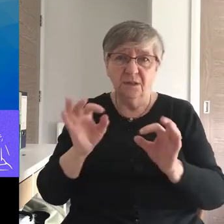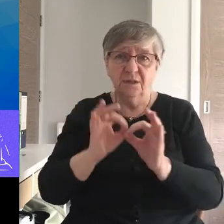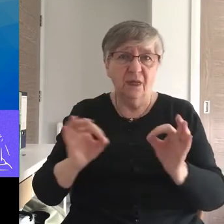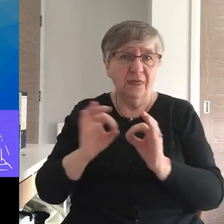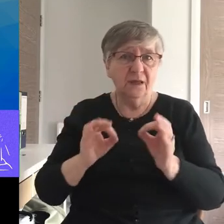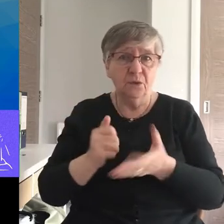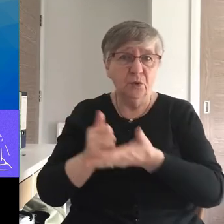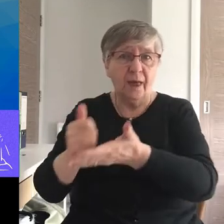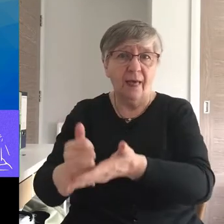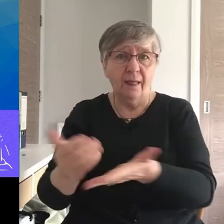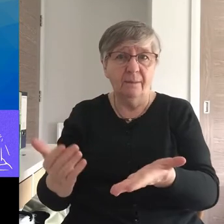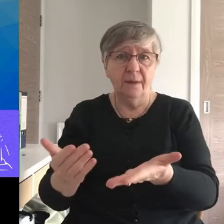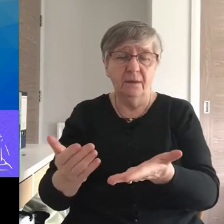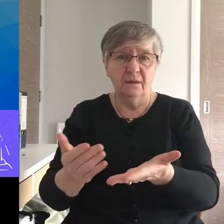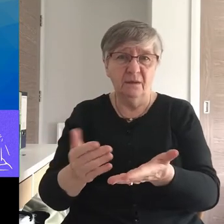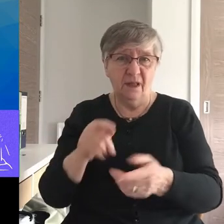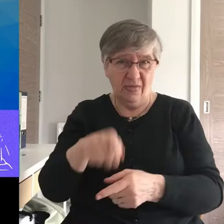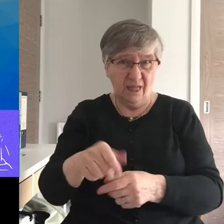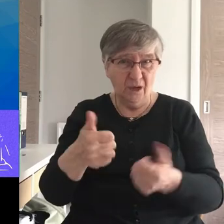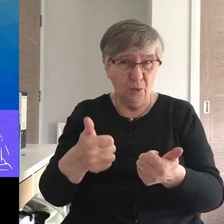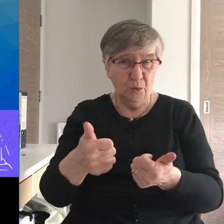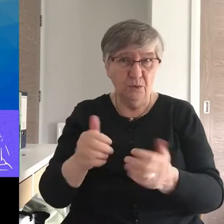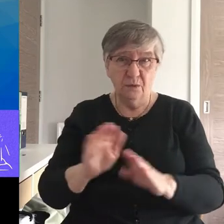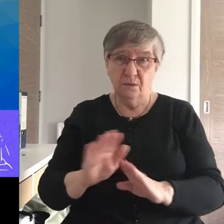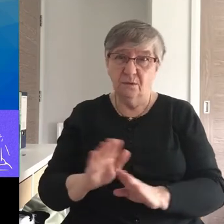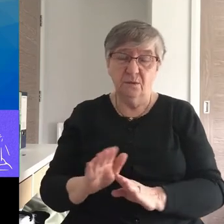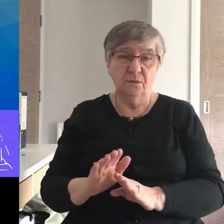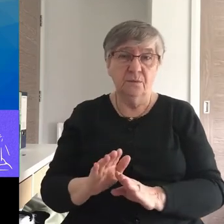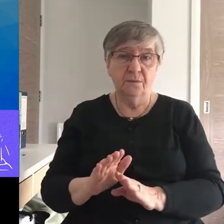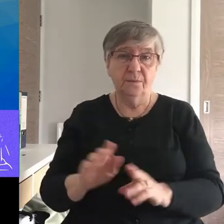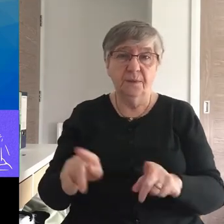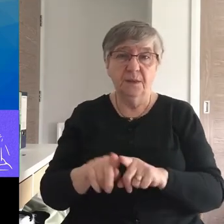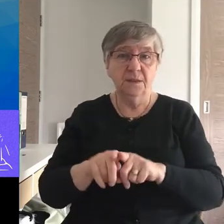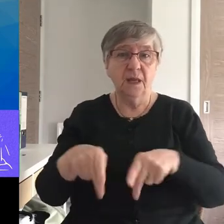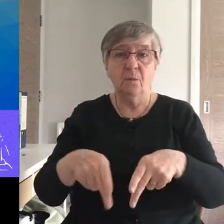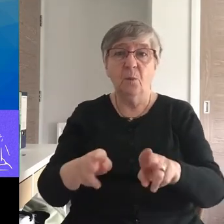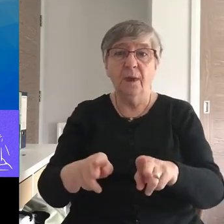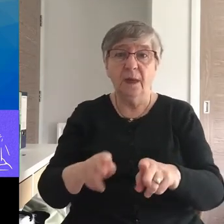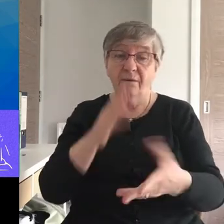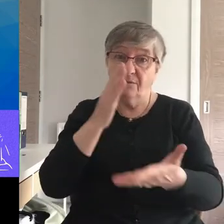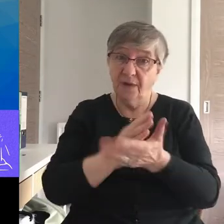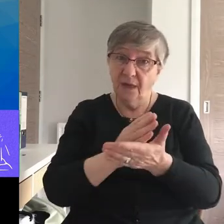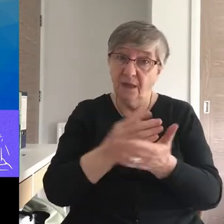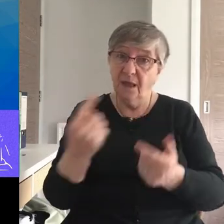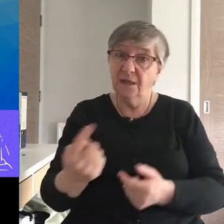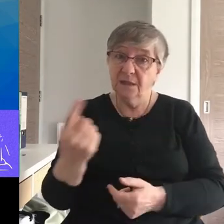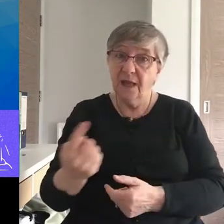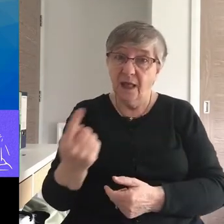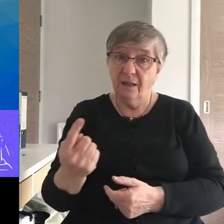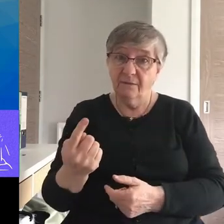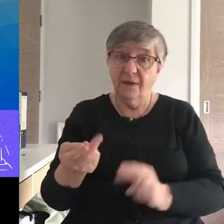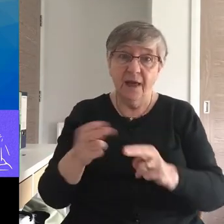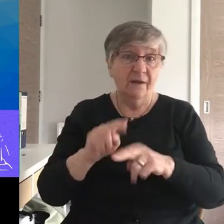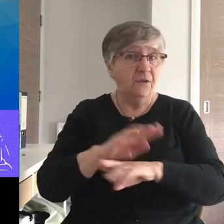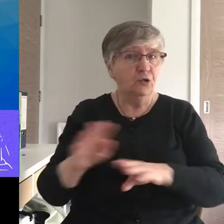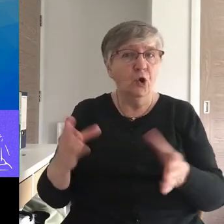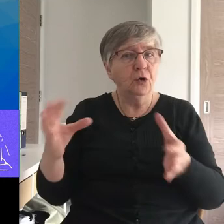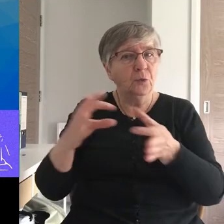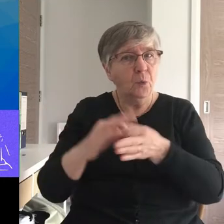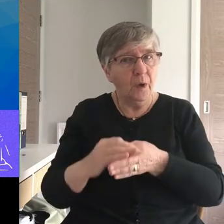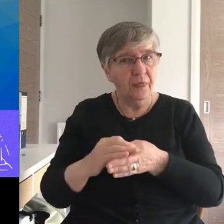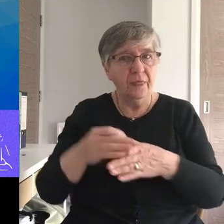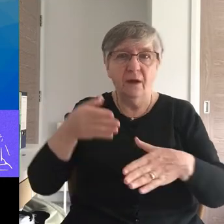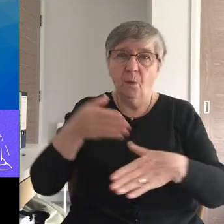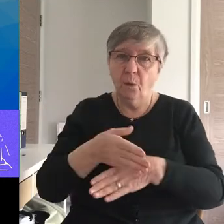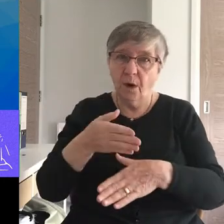their physical needs, what good is it? In the same way, faith by itself, if it is not accompanied